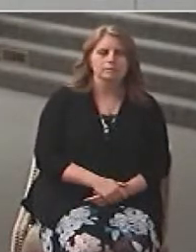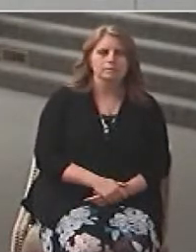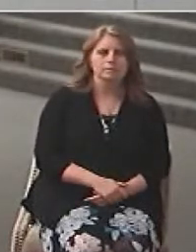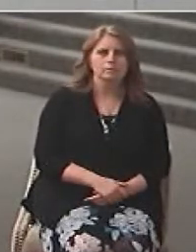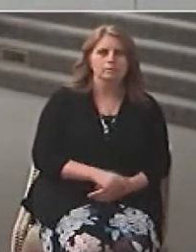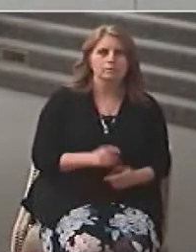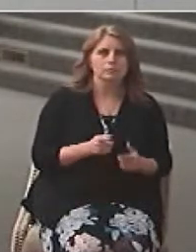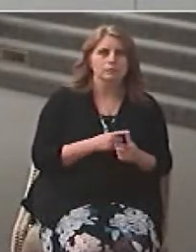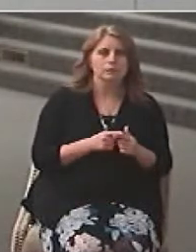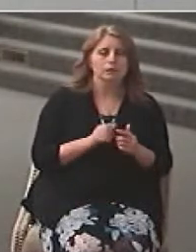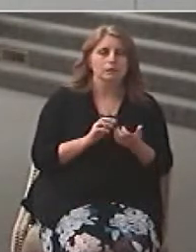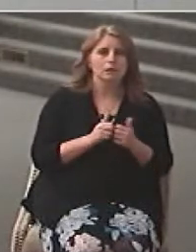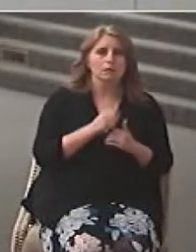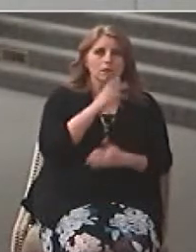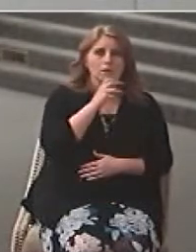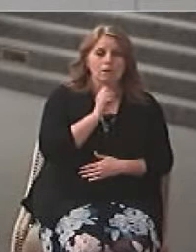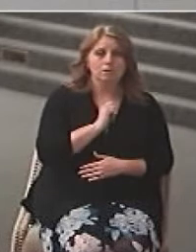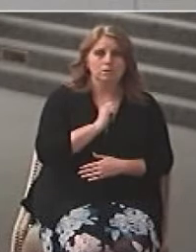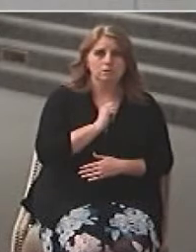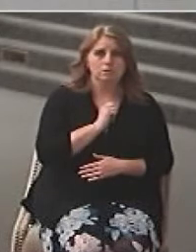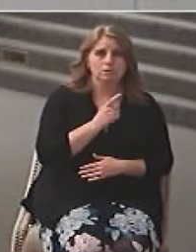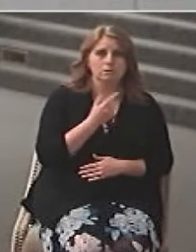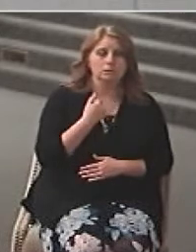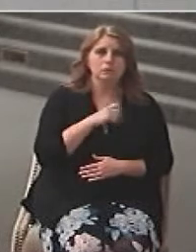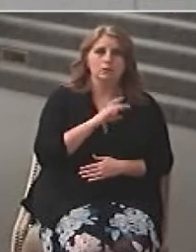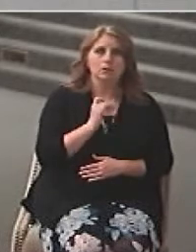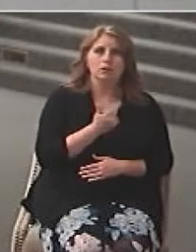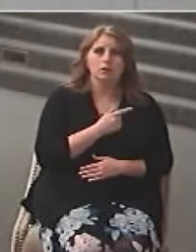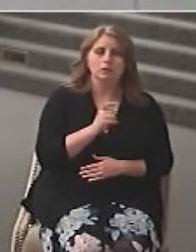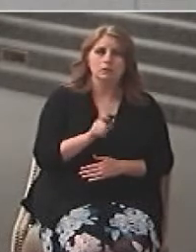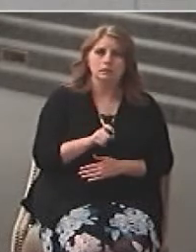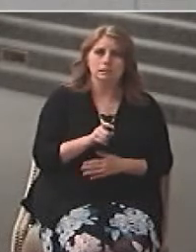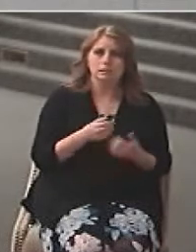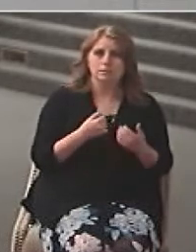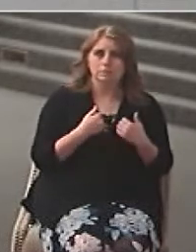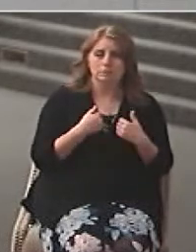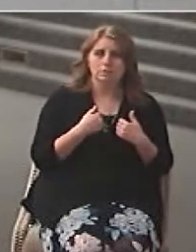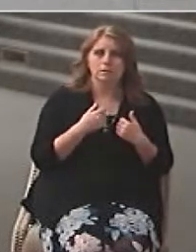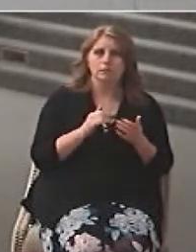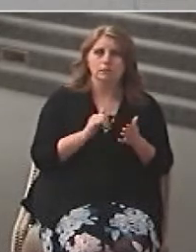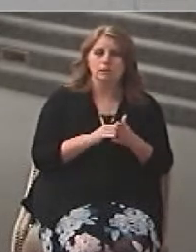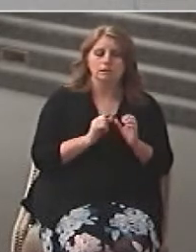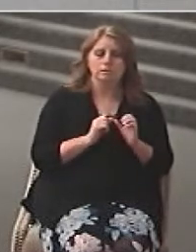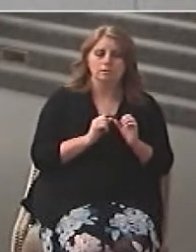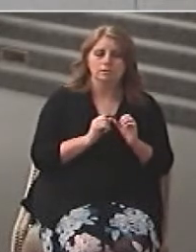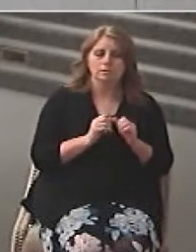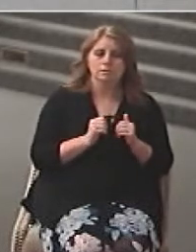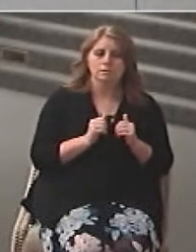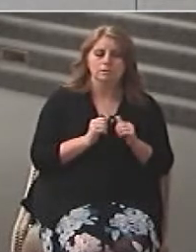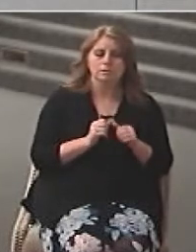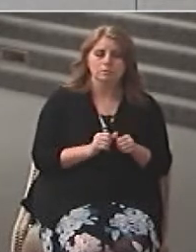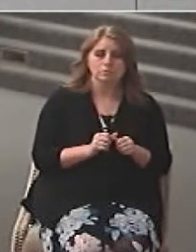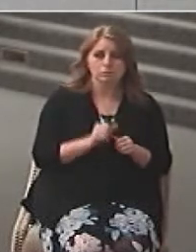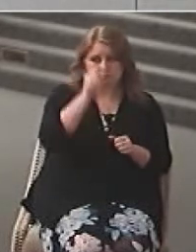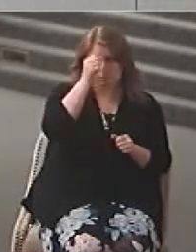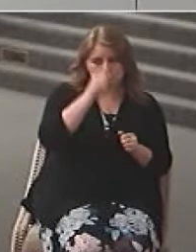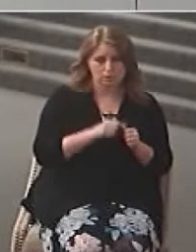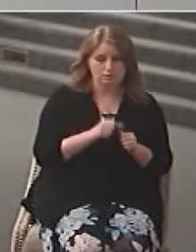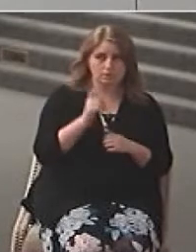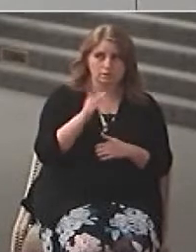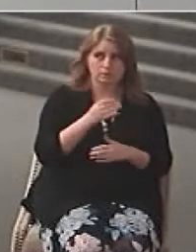or how old. We all need to have that constant reminder that Christ ought to be Lord of our life.